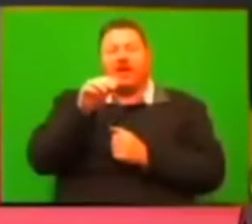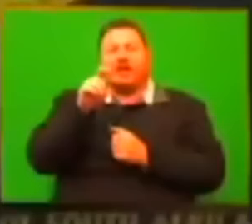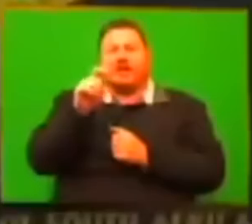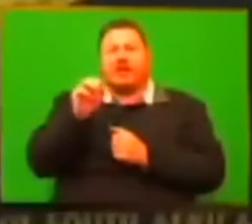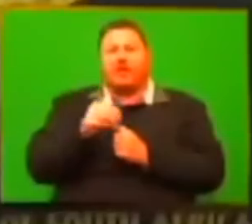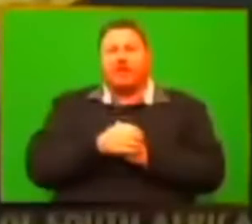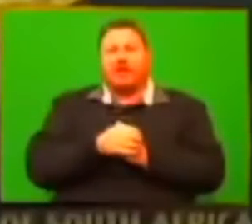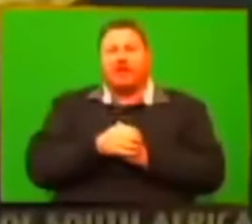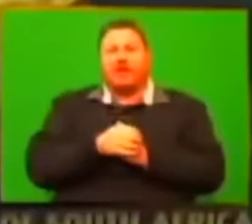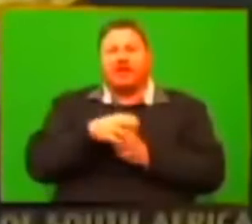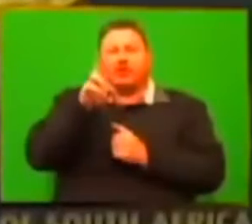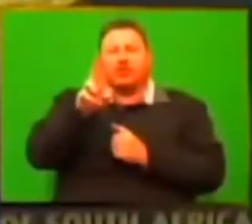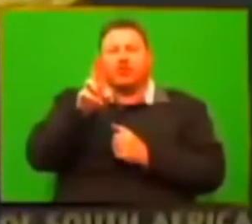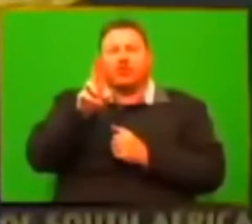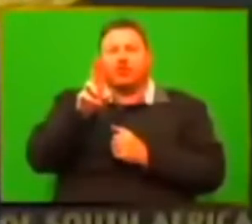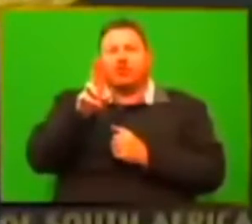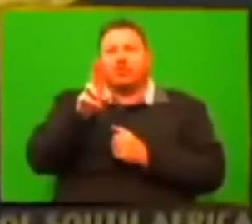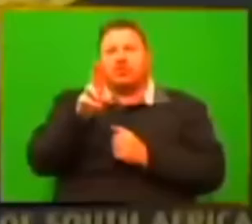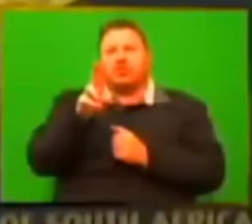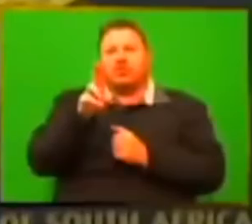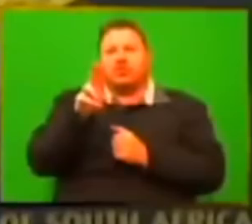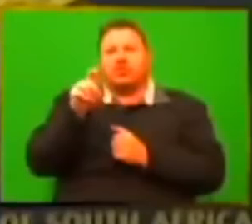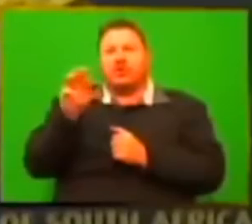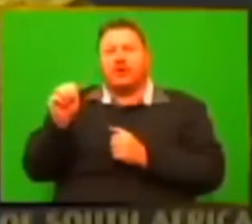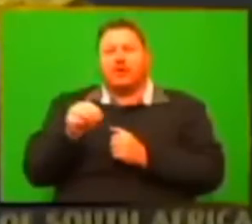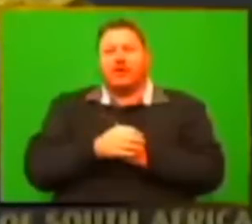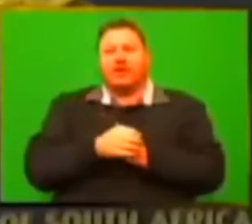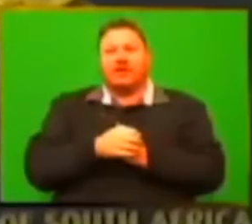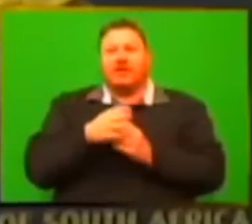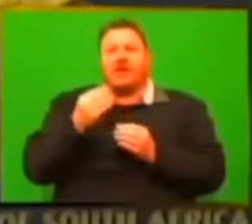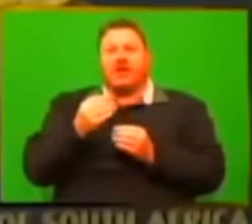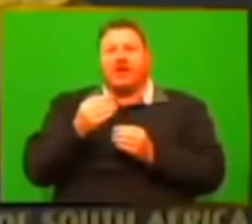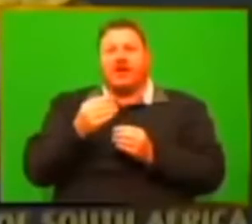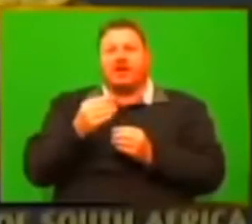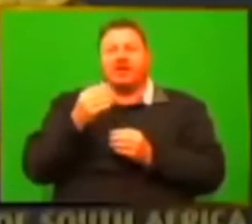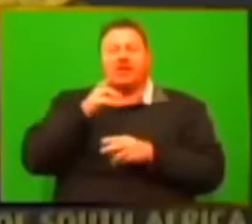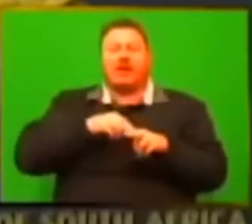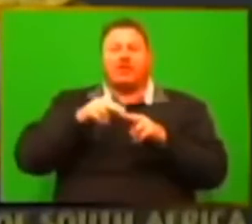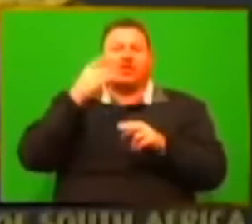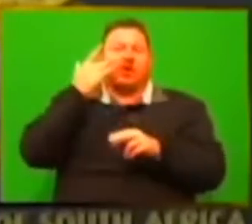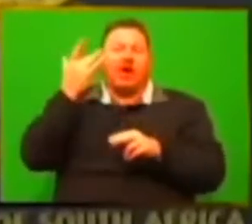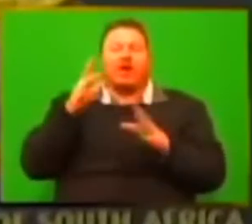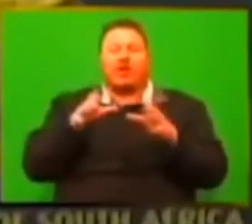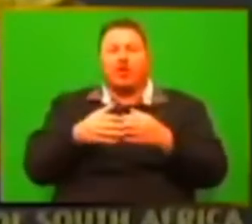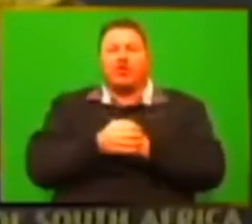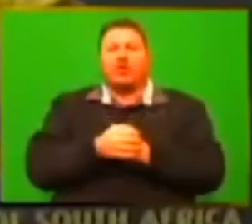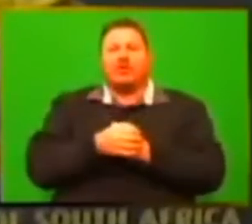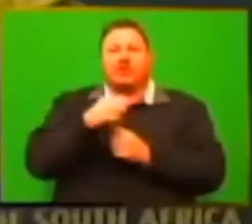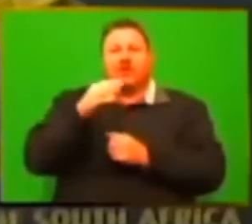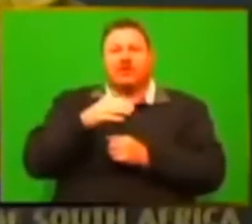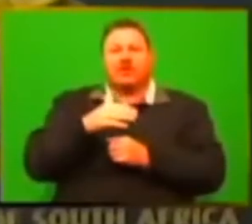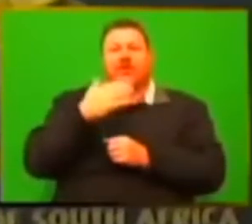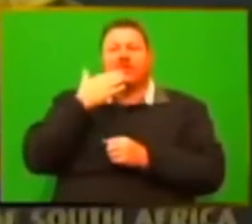Movement, the United African Transformation, and the National Colored Congress. We want to salute the people of South Africa